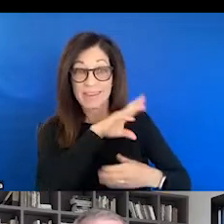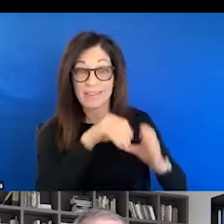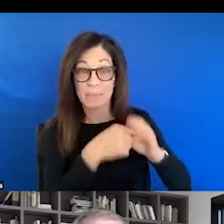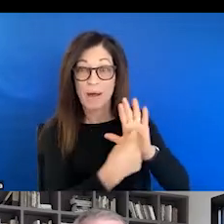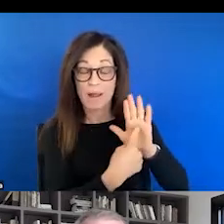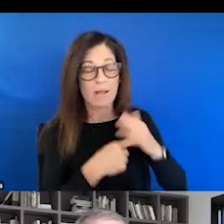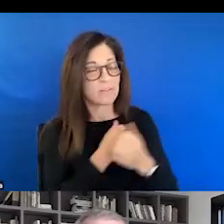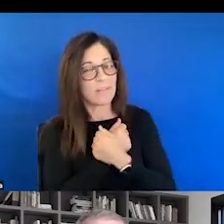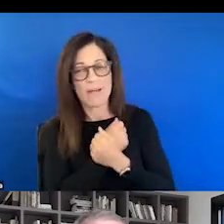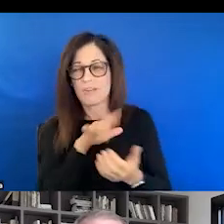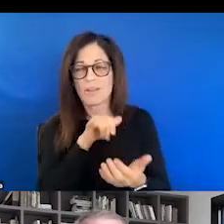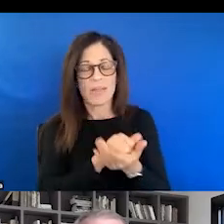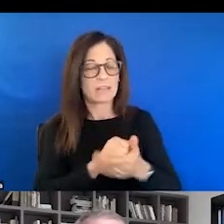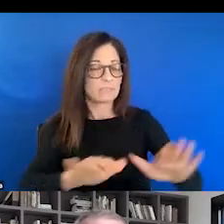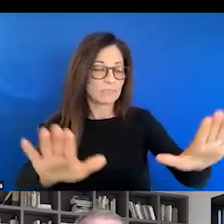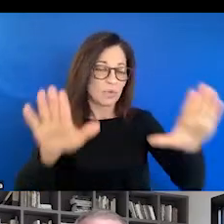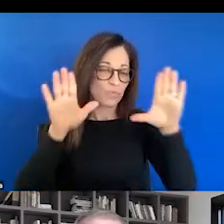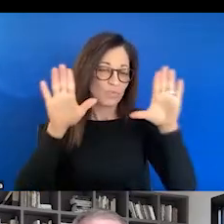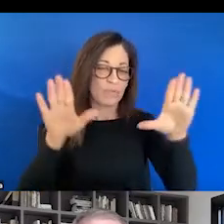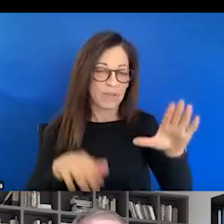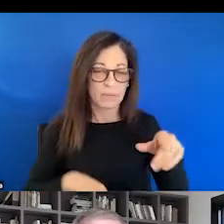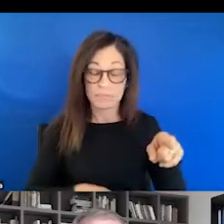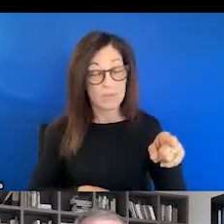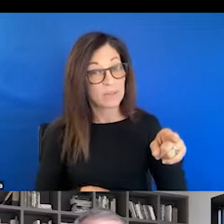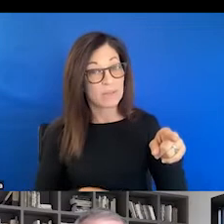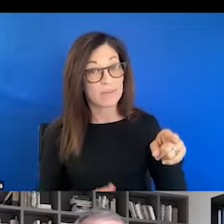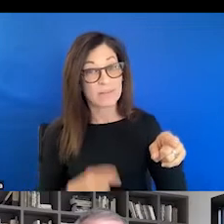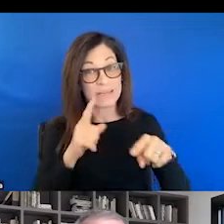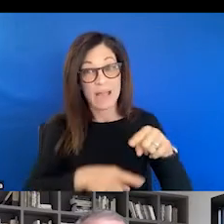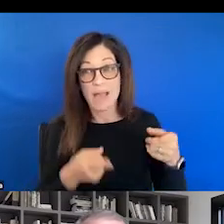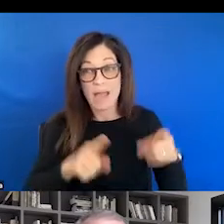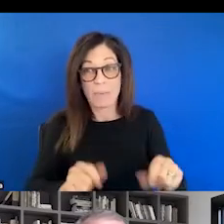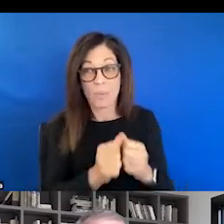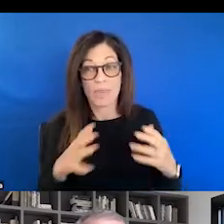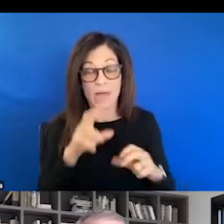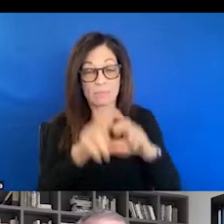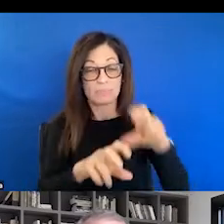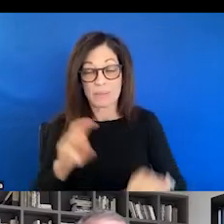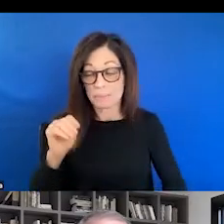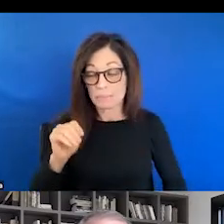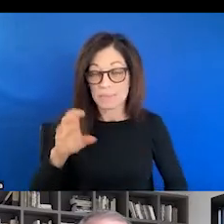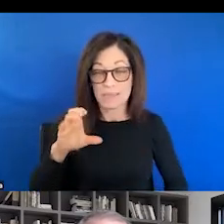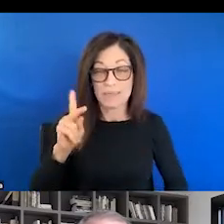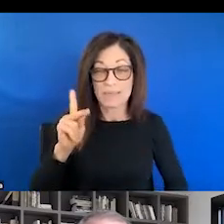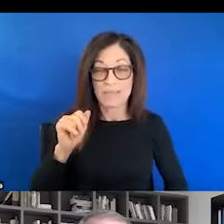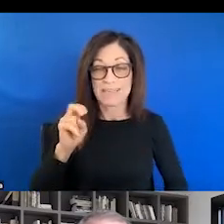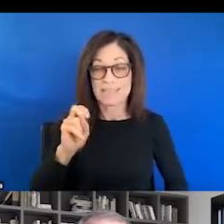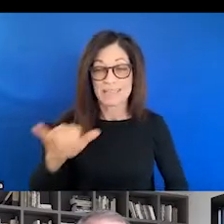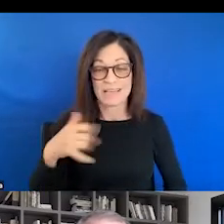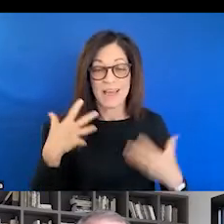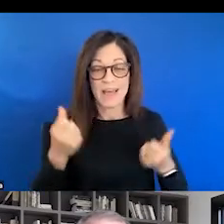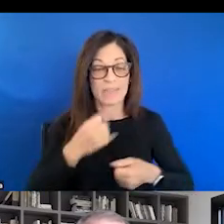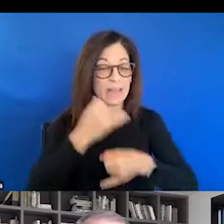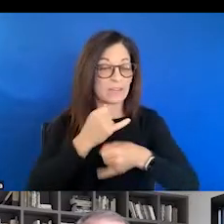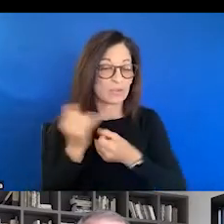this, just terrific work. And this doesn't happen without the investment of McKinsey Health Institute to bring this to the public